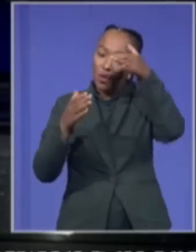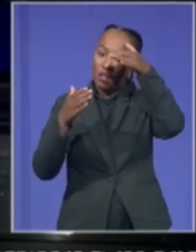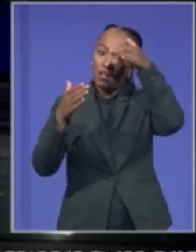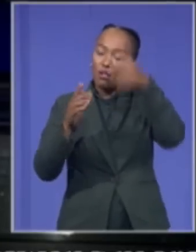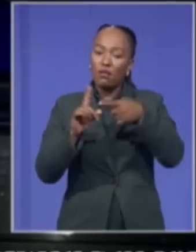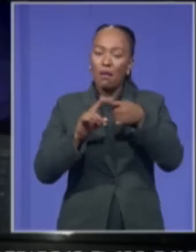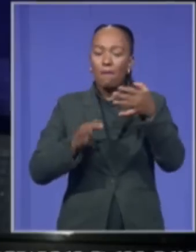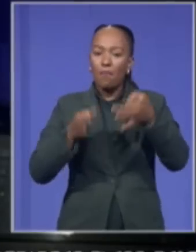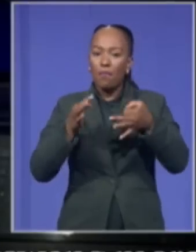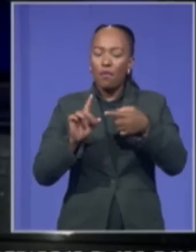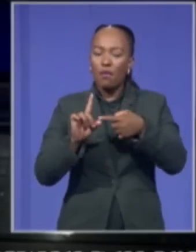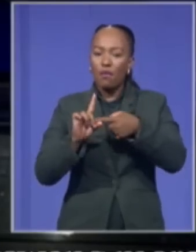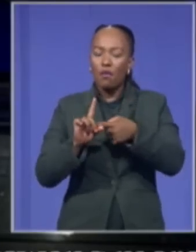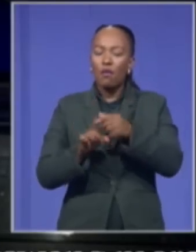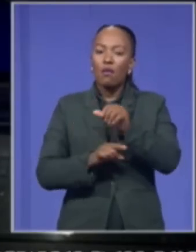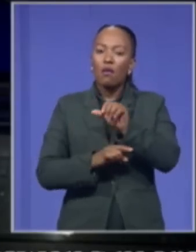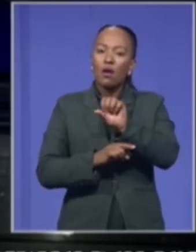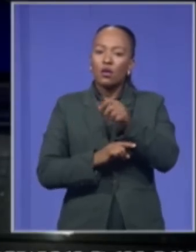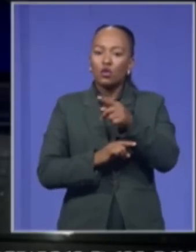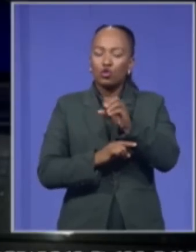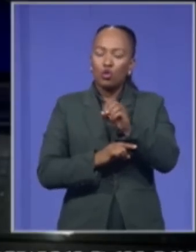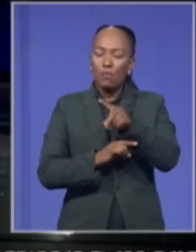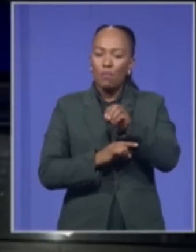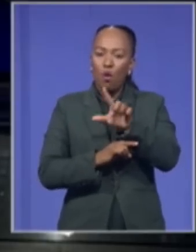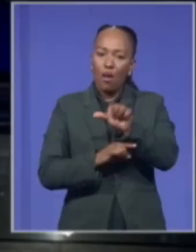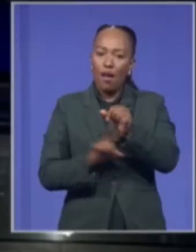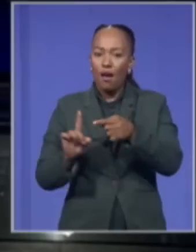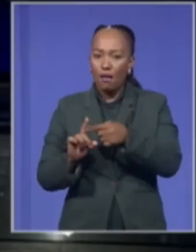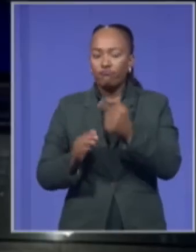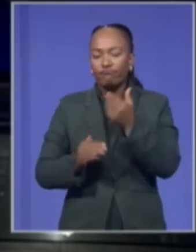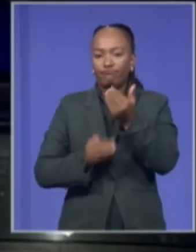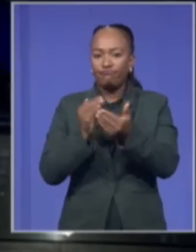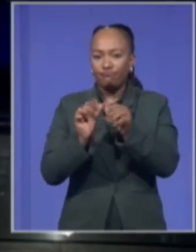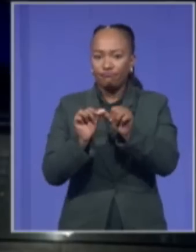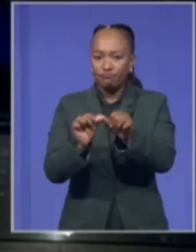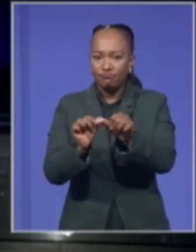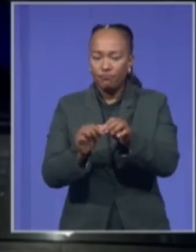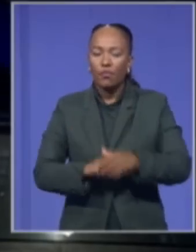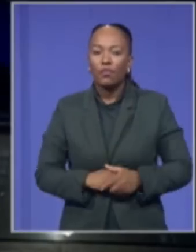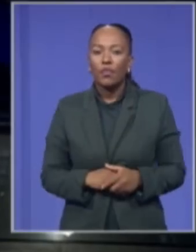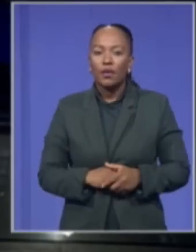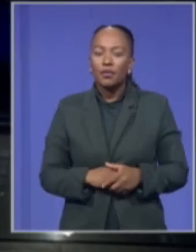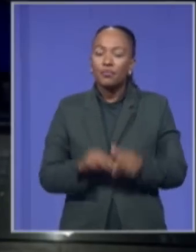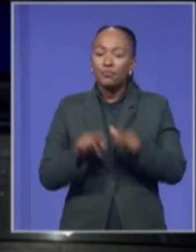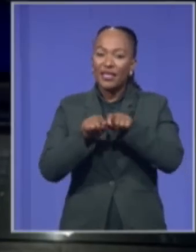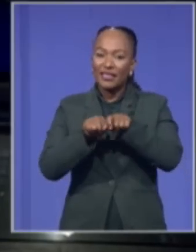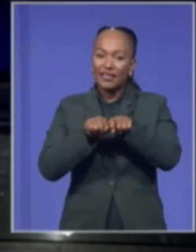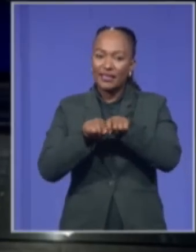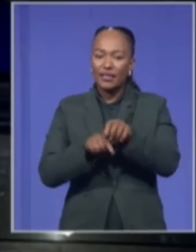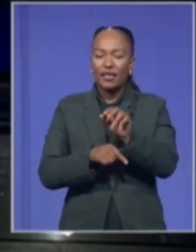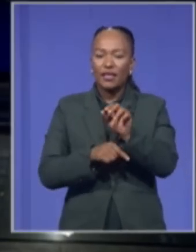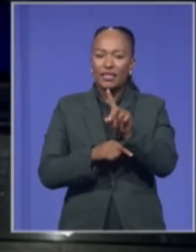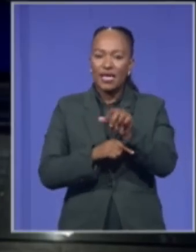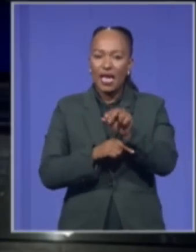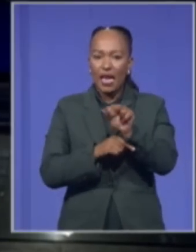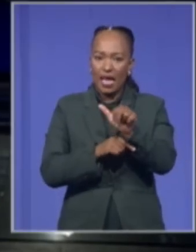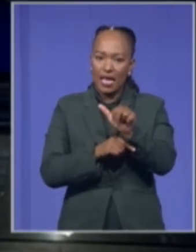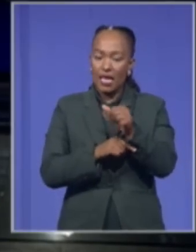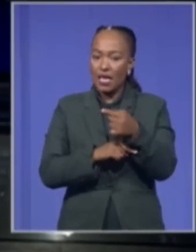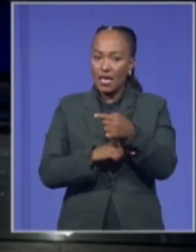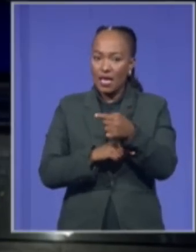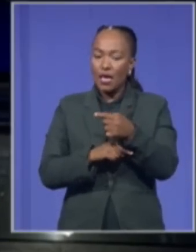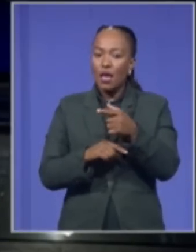dipolotiki monghadi Arthur Shopola ha re hatela pele sephetho sa diteko tsa DNA se bontsha ha setopo se